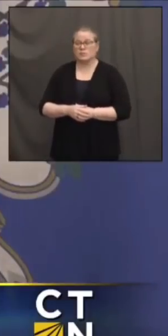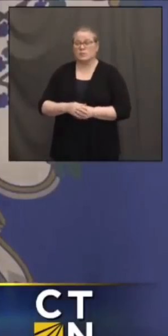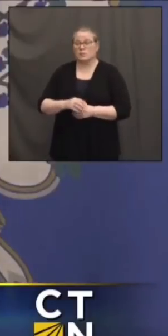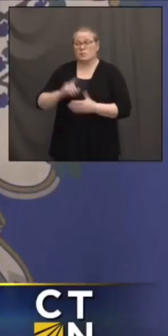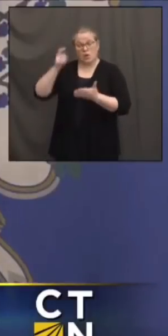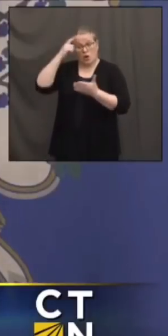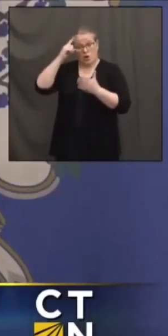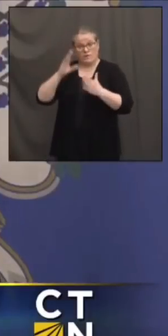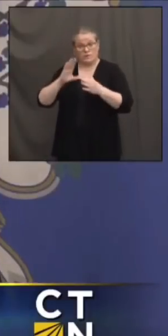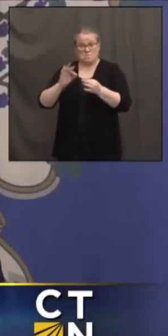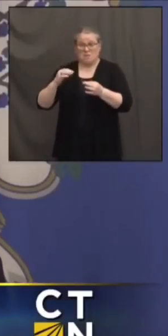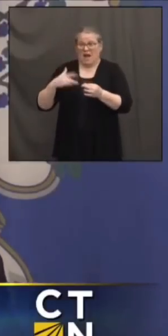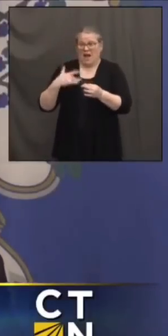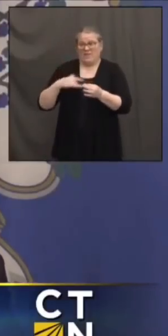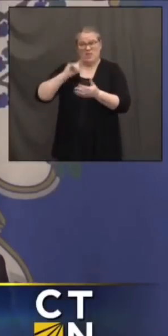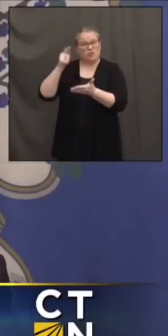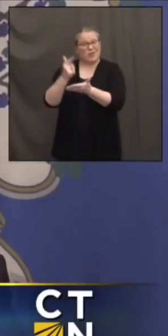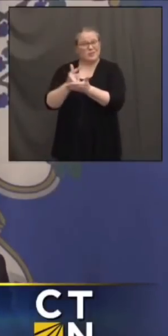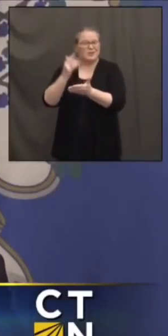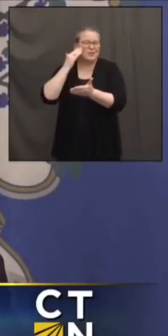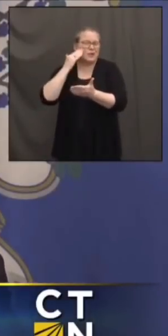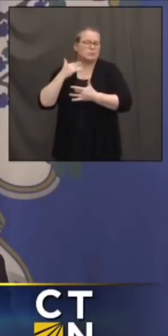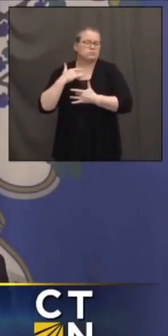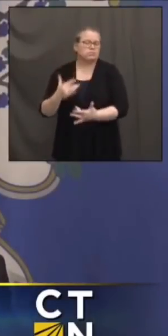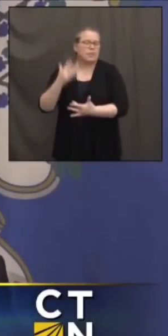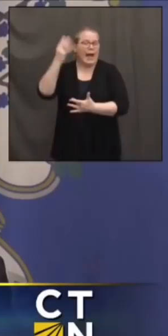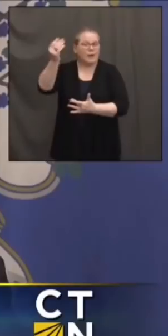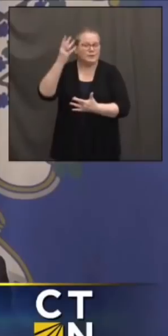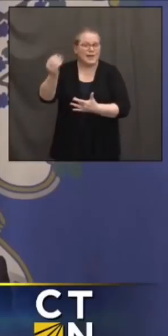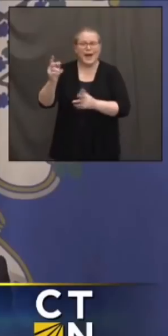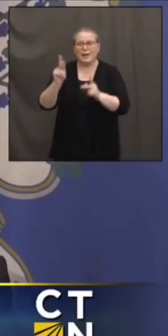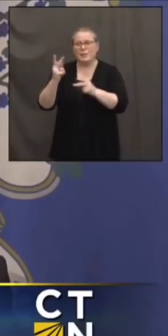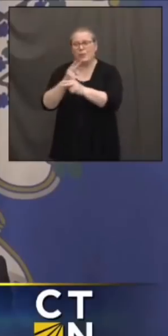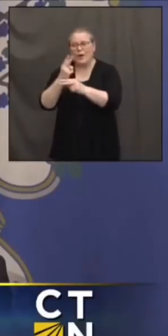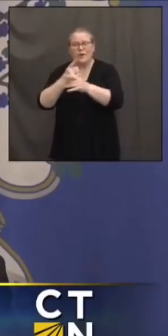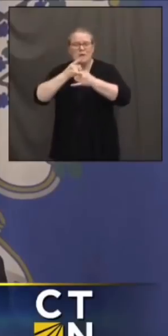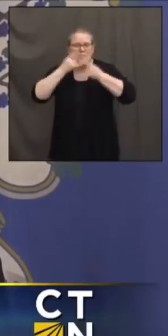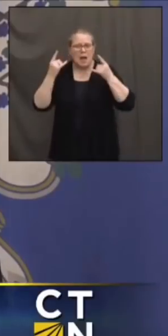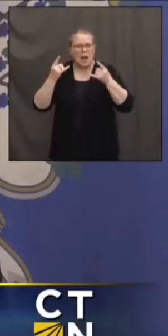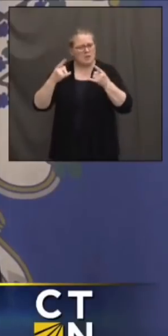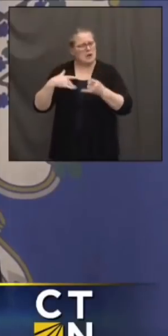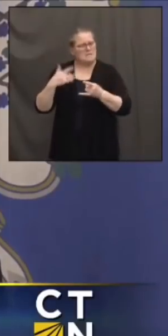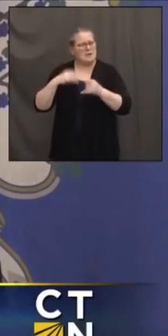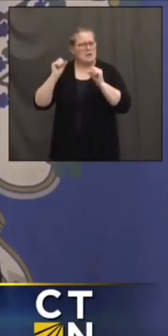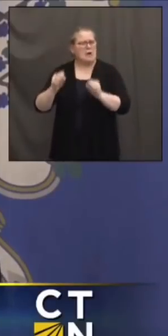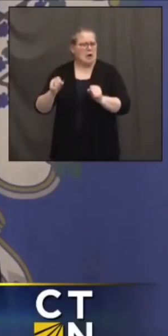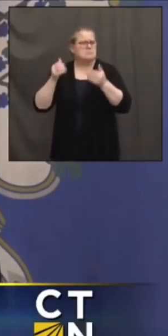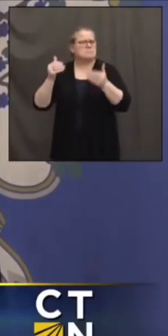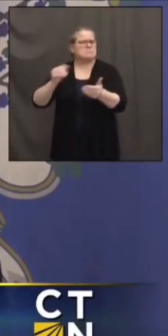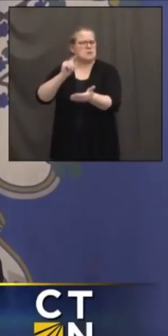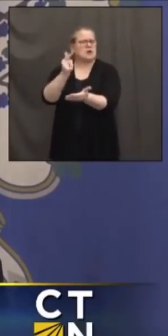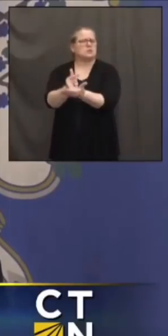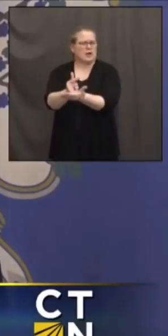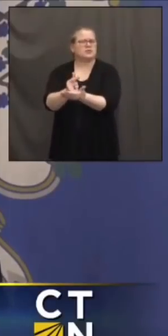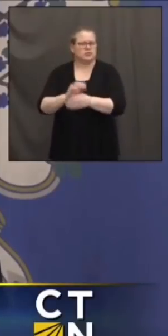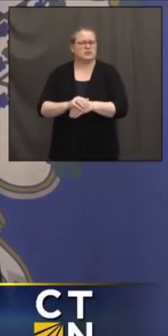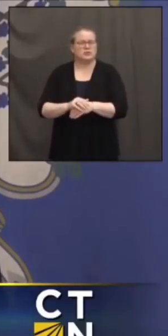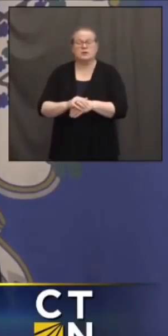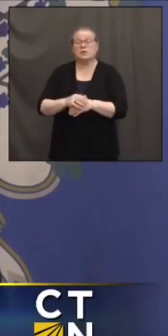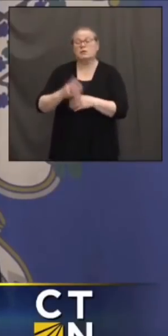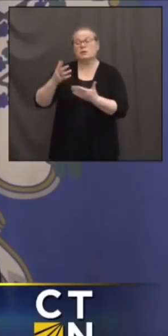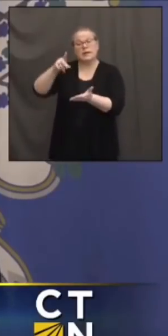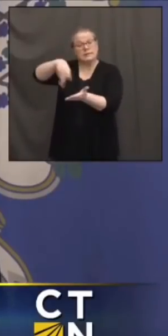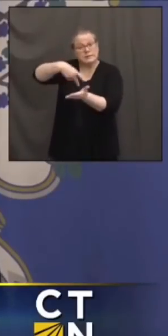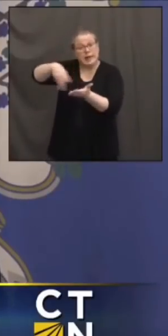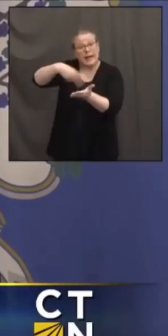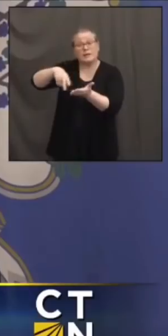primarily outside, everybody wearing the mask, I think you can count on that. I'd like to think that we're going to give you clear guidance on proms within